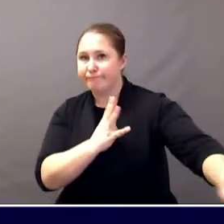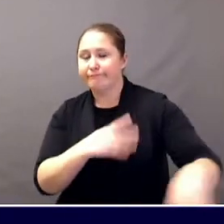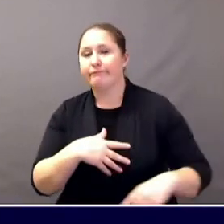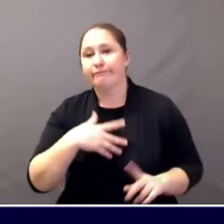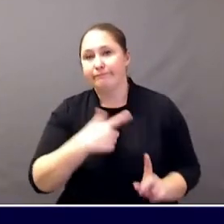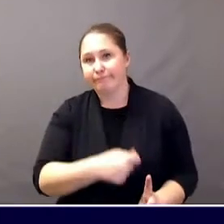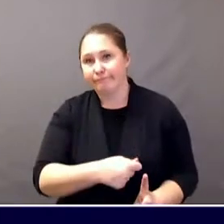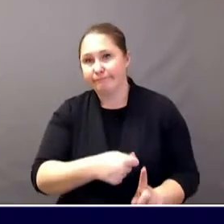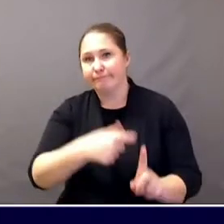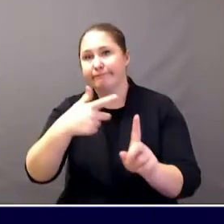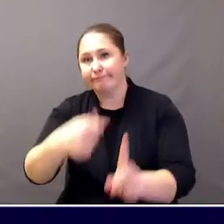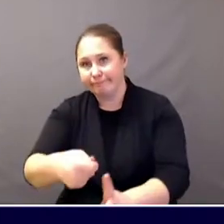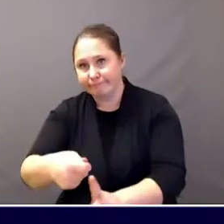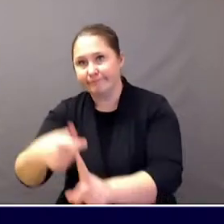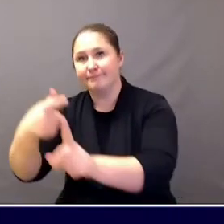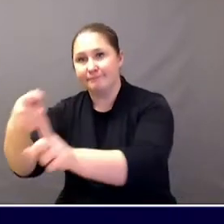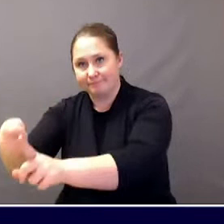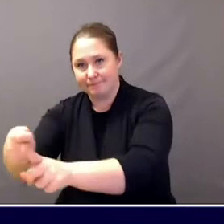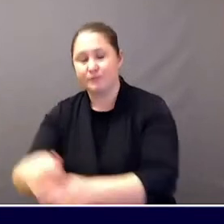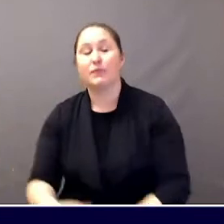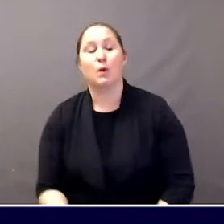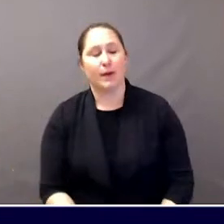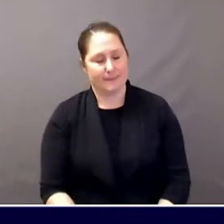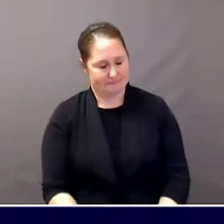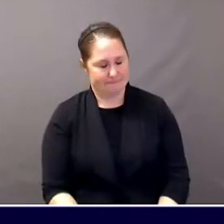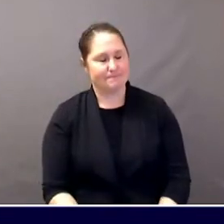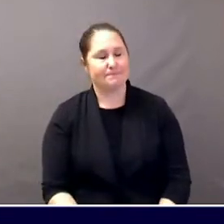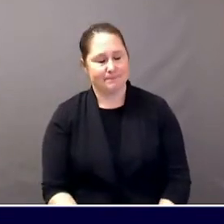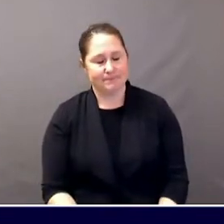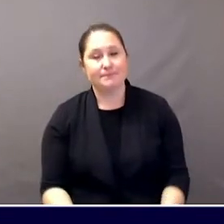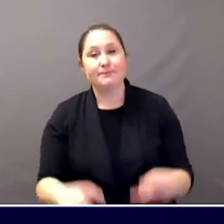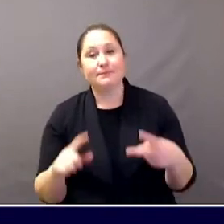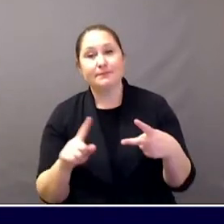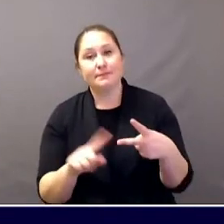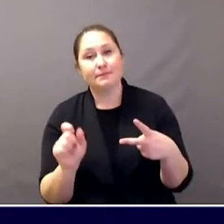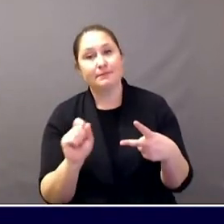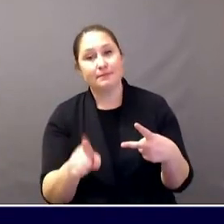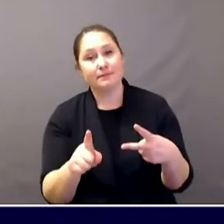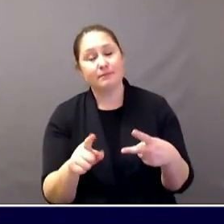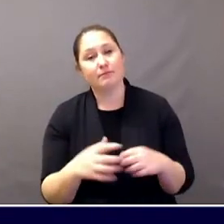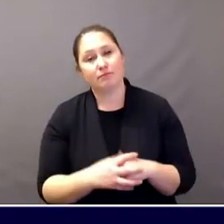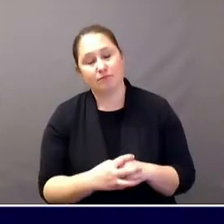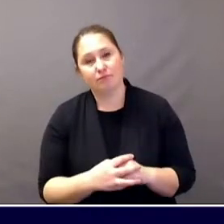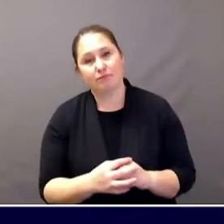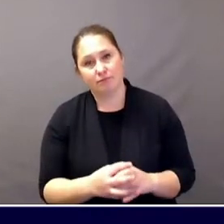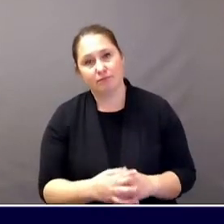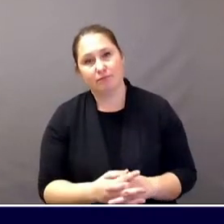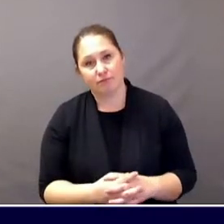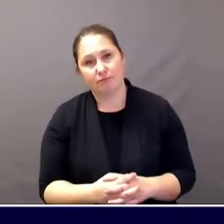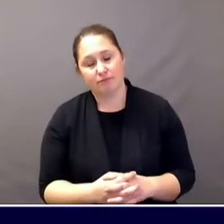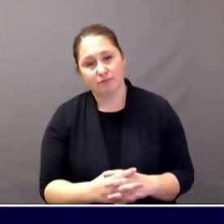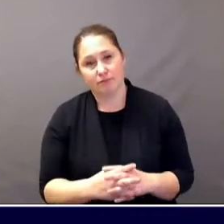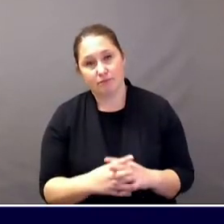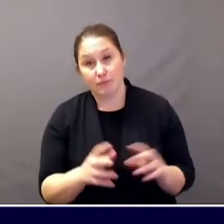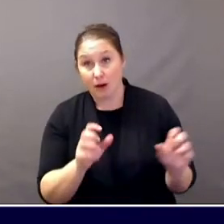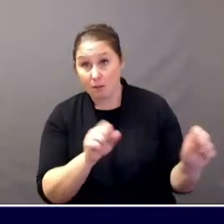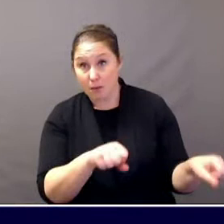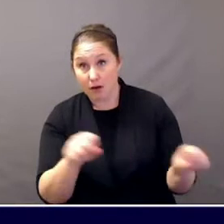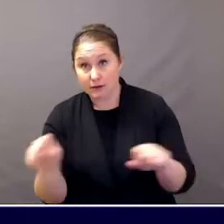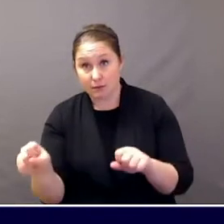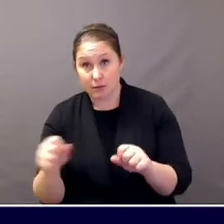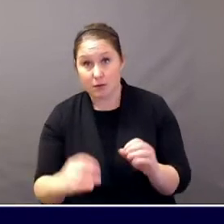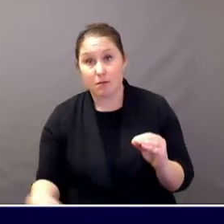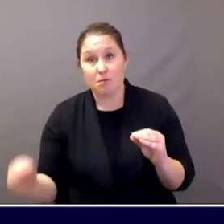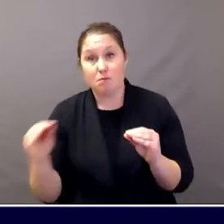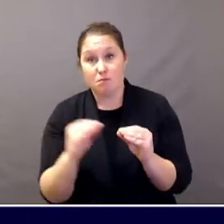Thank you. And my second question is about, I guess, kind of like this potential for more vaccines to be out. And I